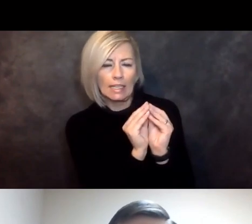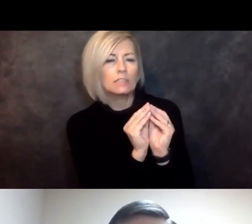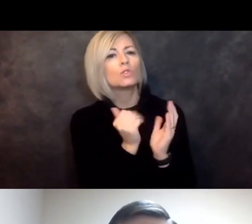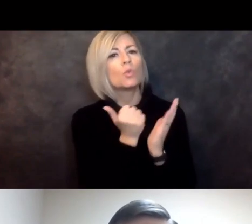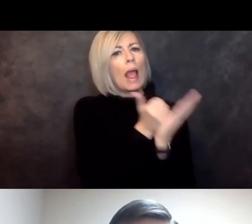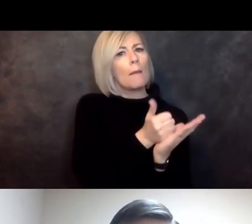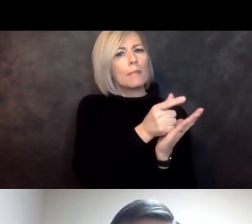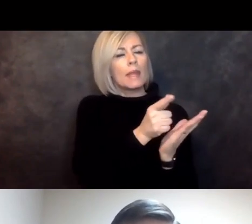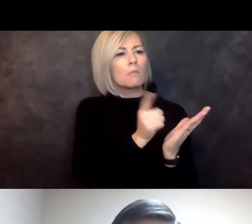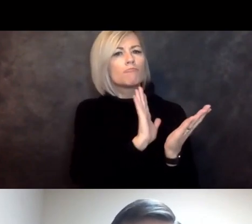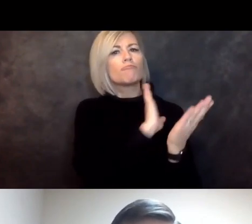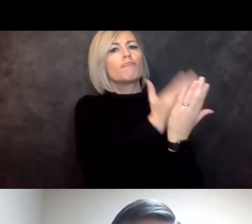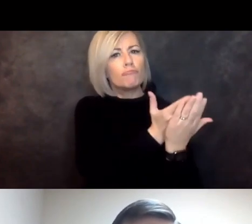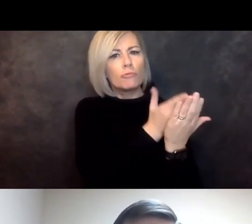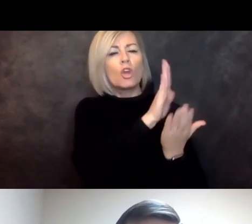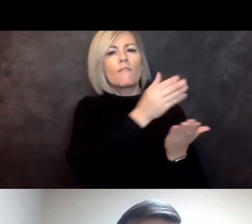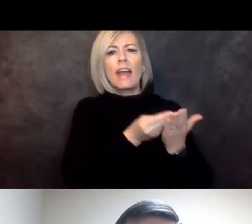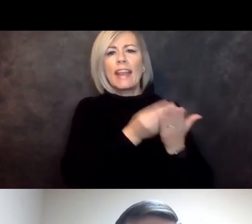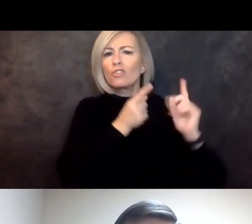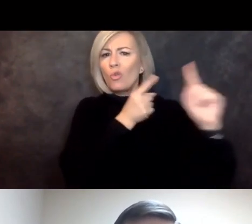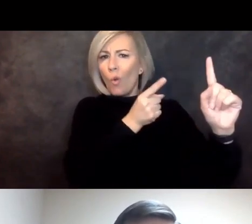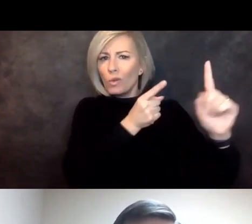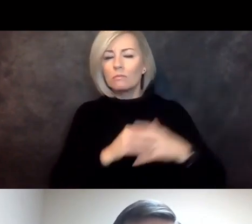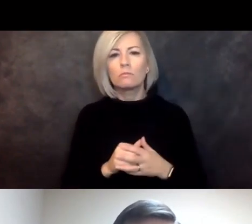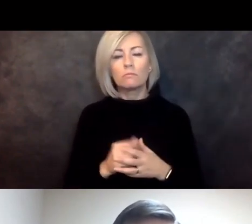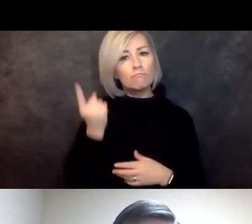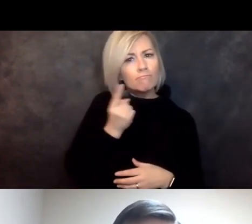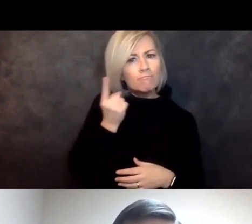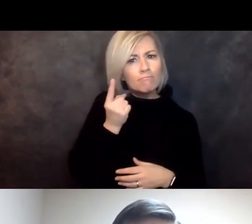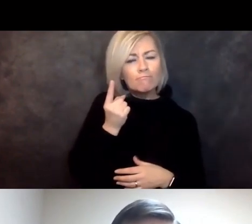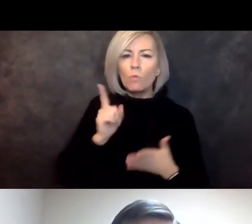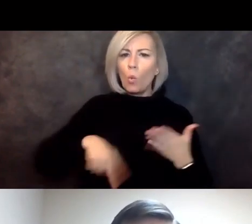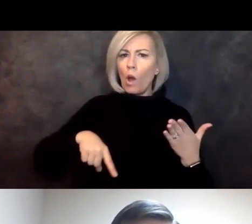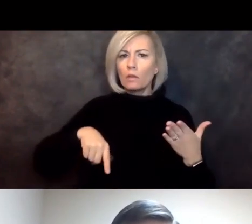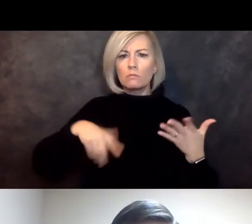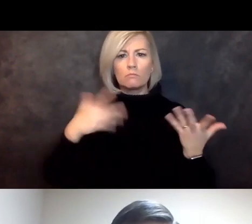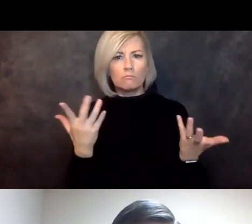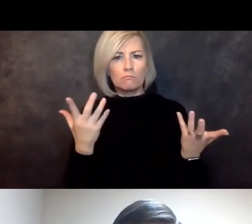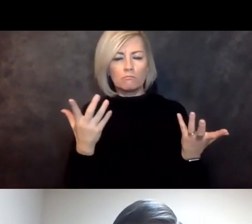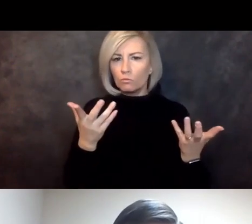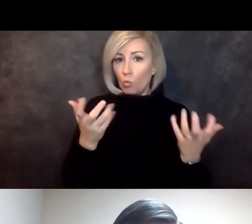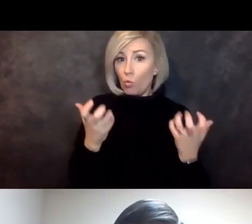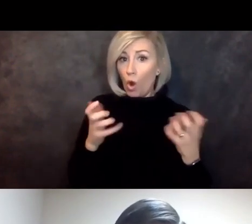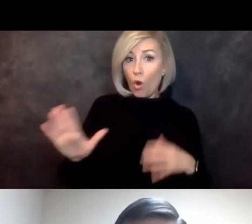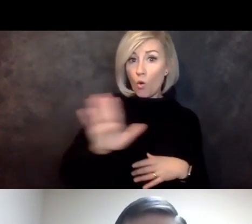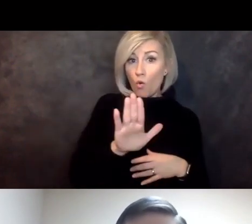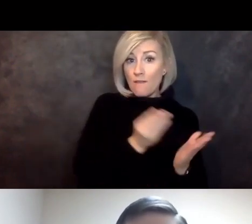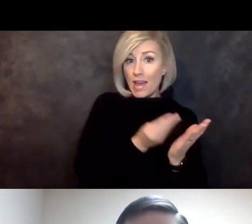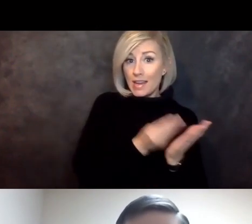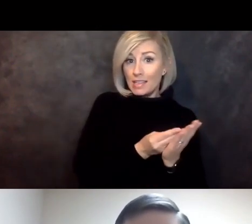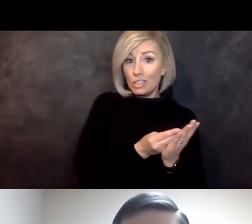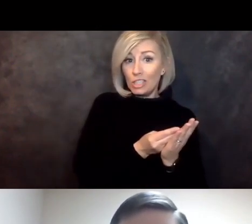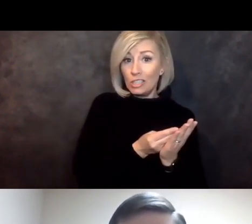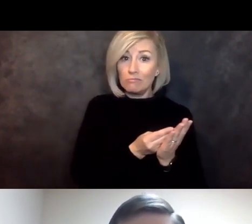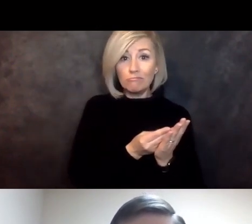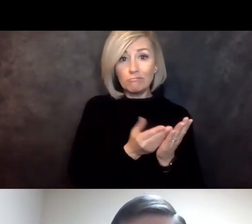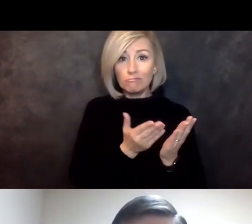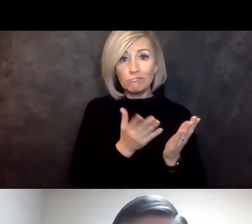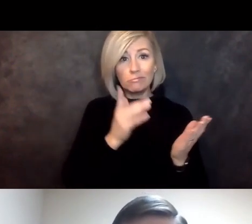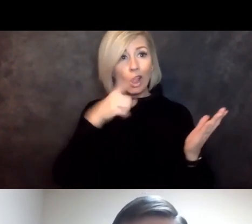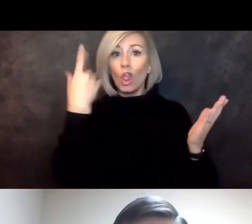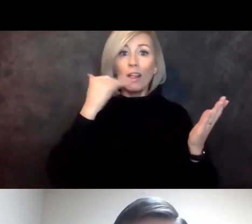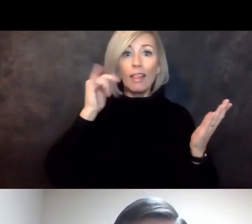personal financial goals. And so I'm wondering, what do you want your financial well-being to look like in the